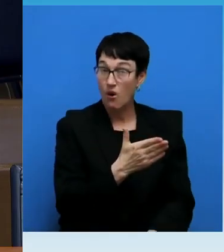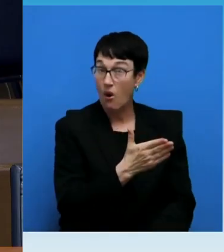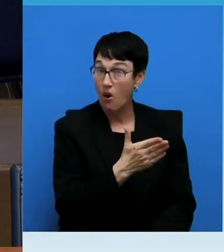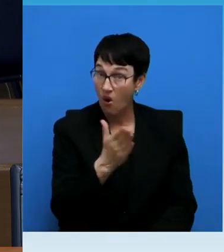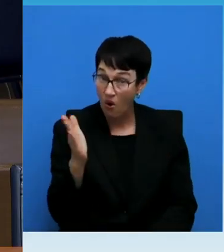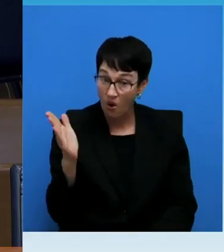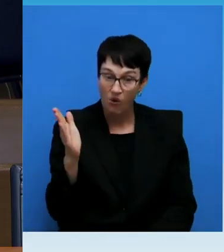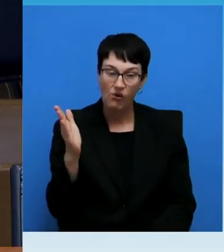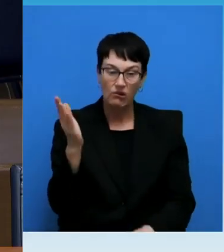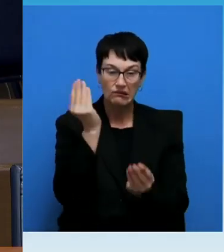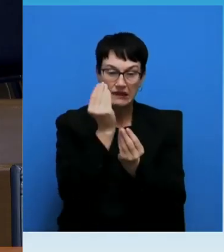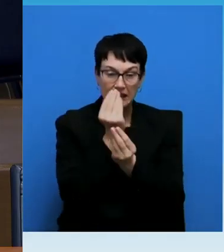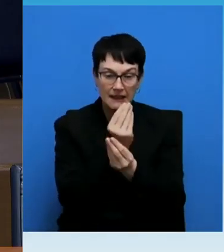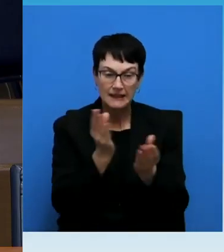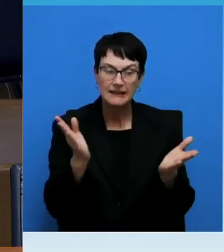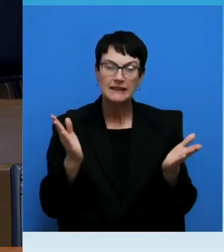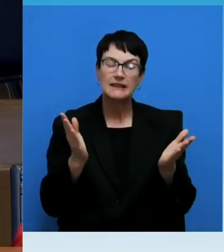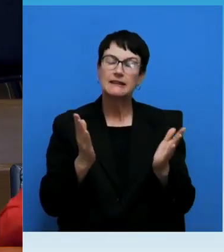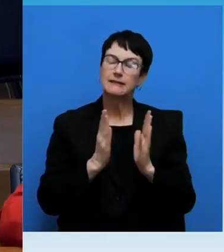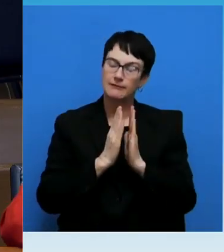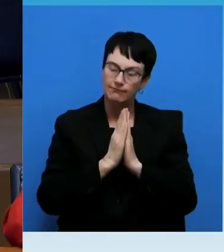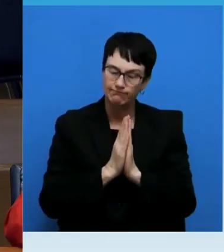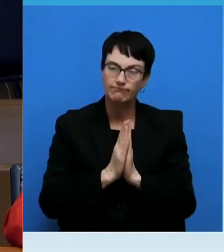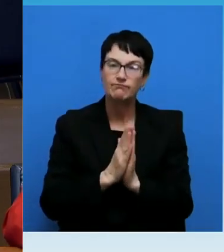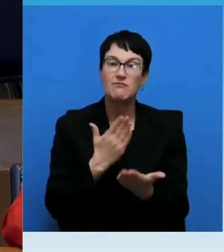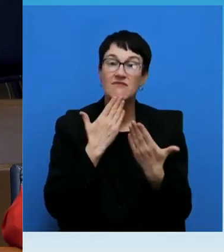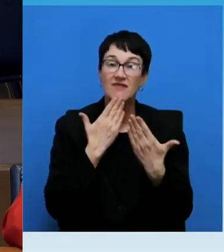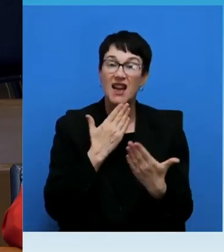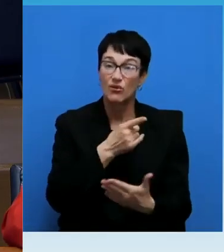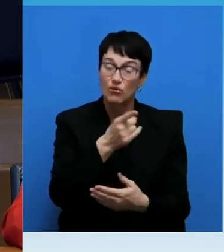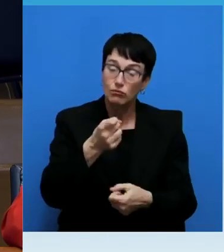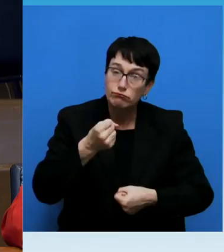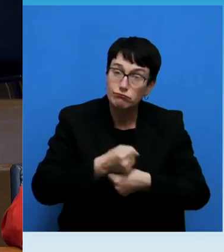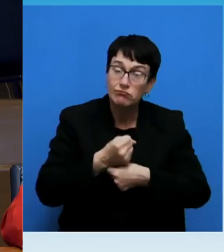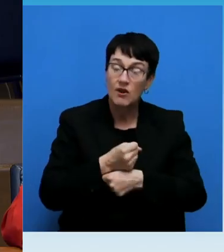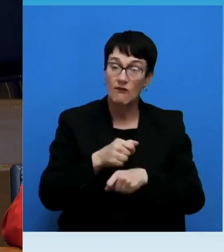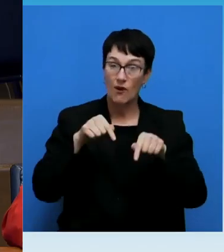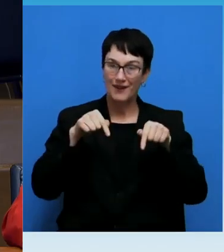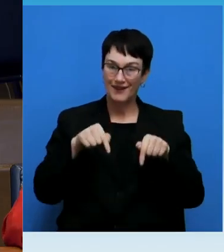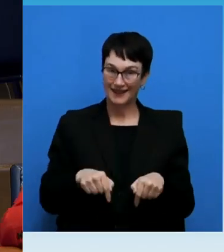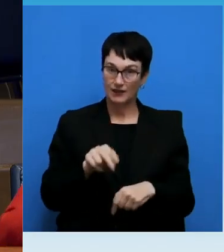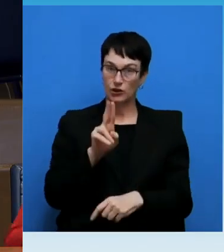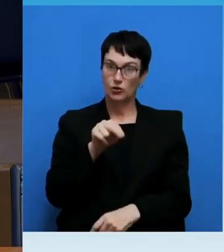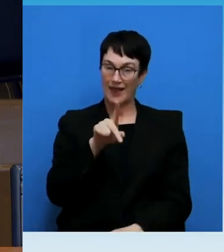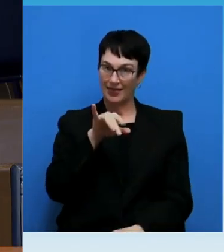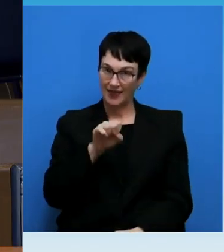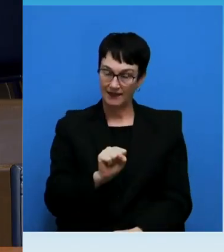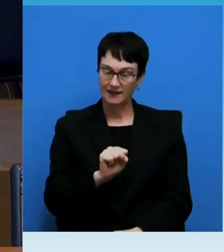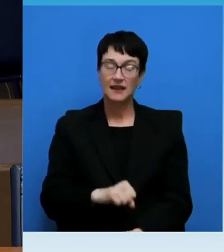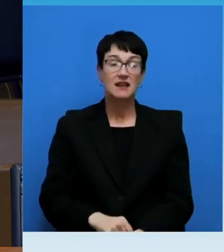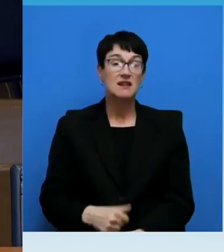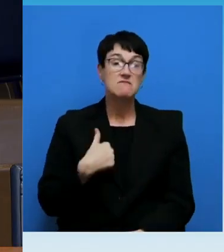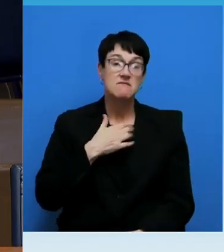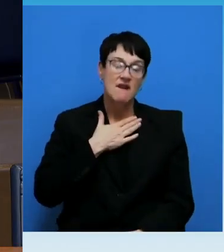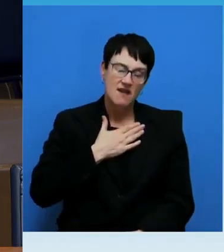particular, the People's Republic of China, Finland, Austria, and Costa